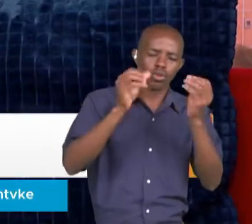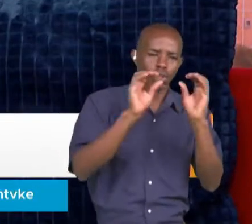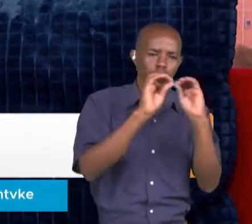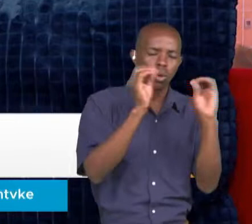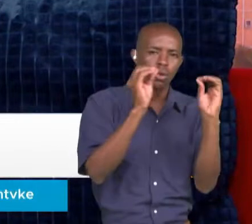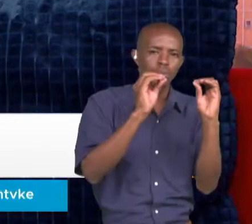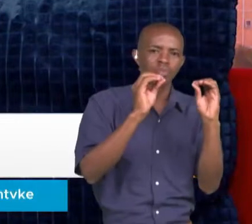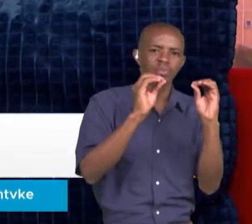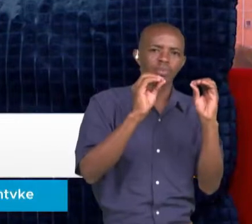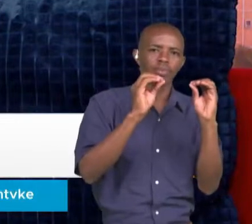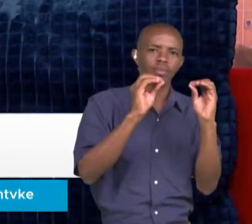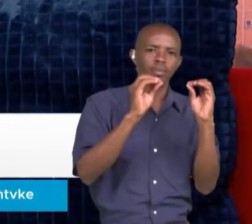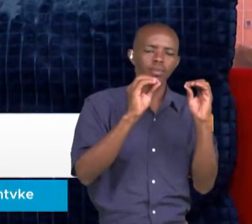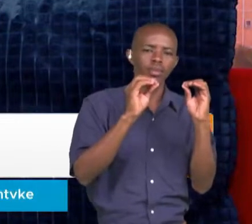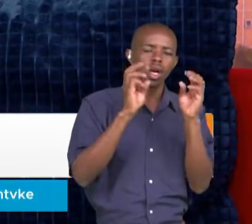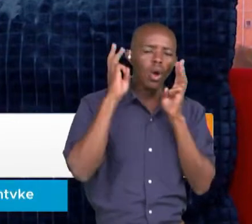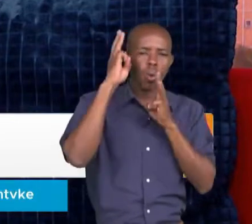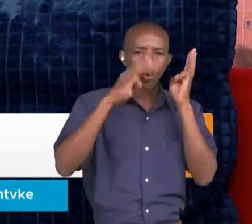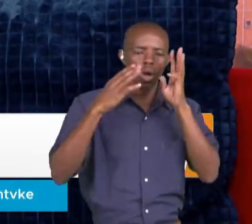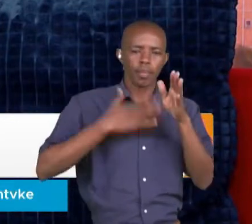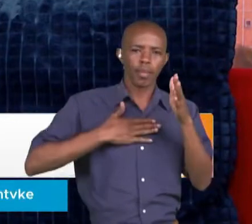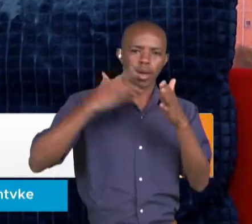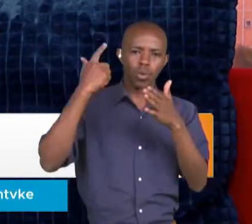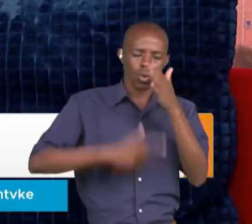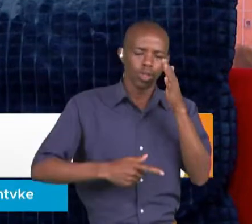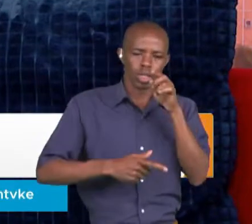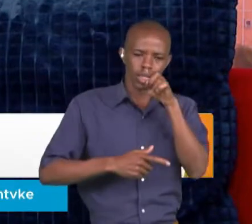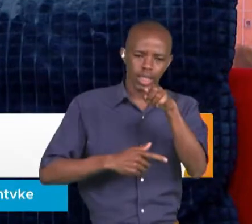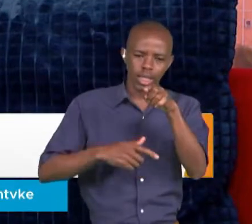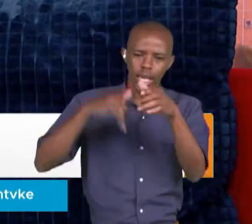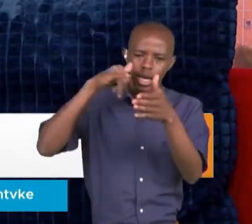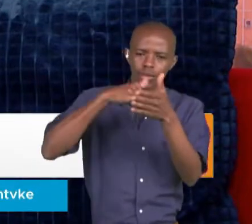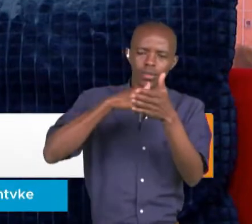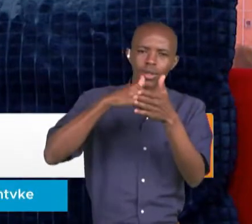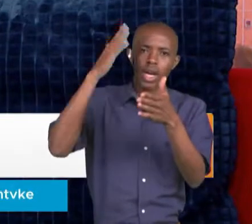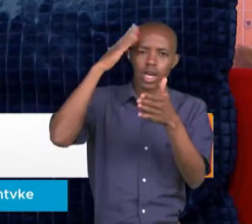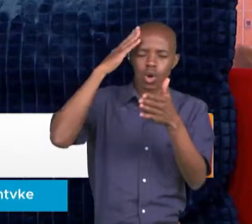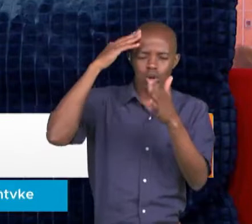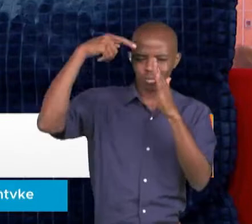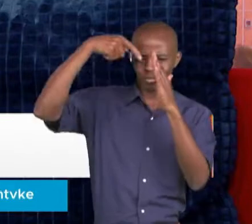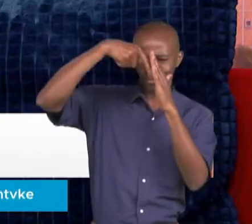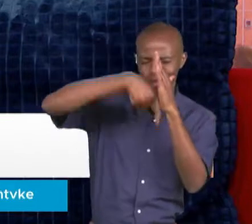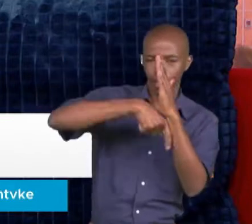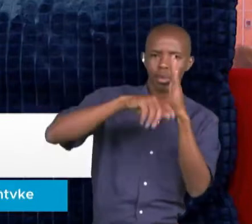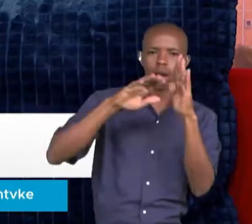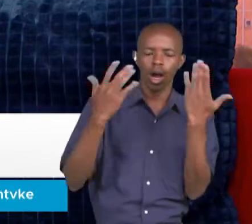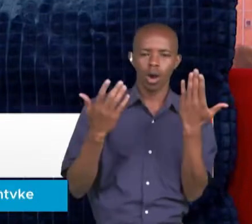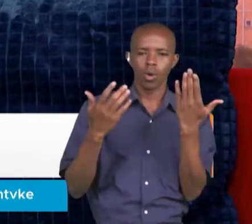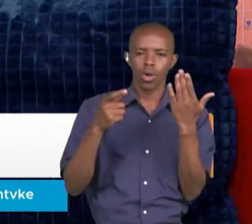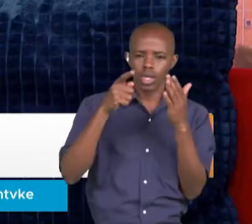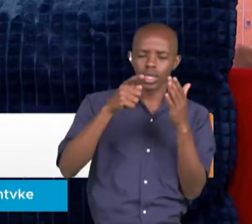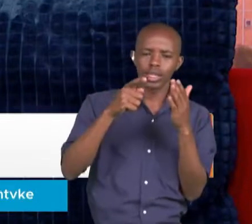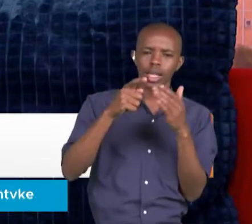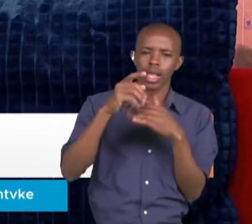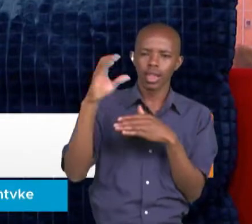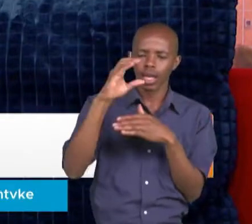so my worry is when really ransom is involved, because you don't know how deep you know, the cartel or